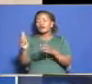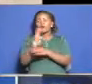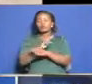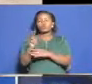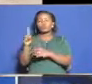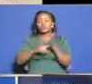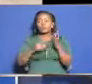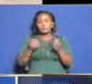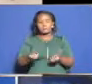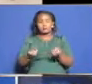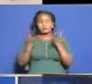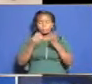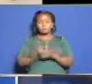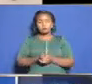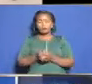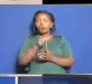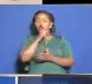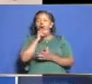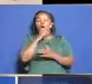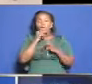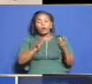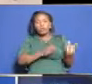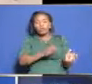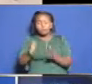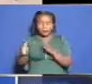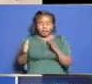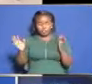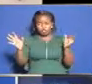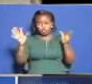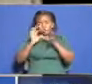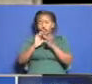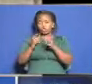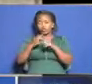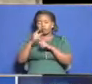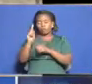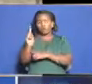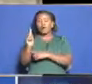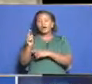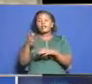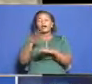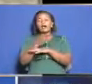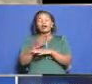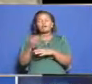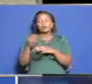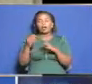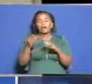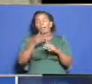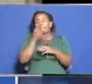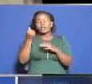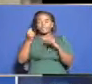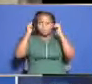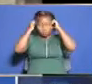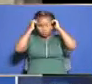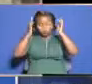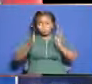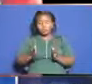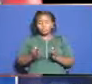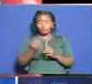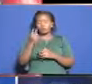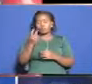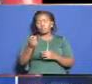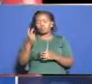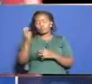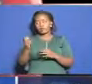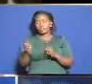boy was waiting to join Form 1 after emerging the second best pupil at Duse Primary School in the 2020